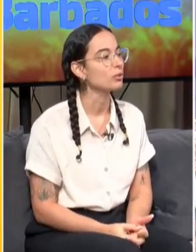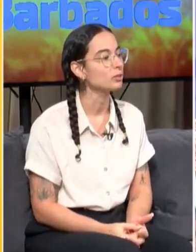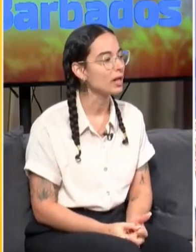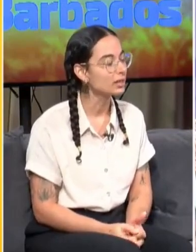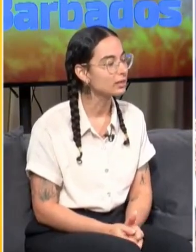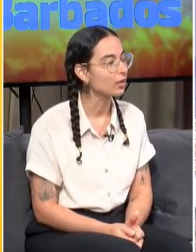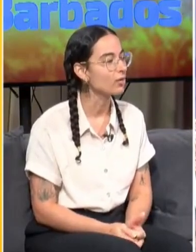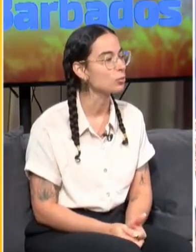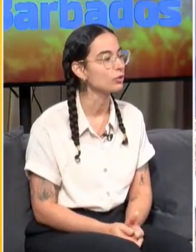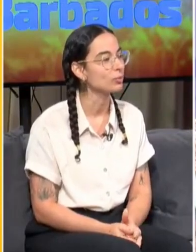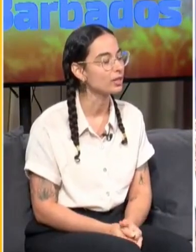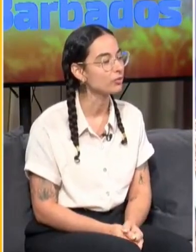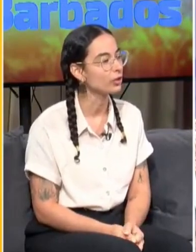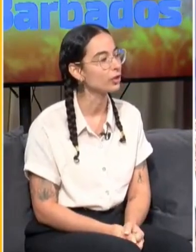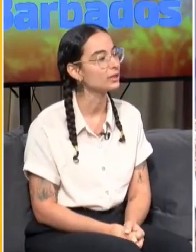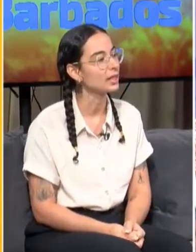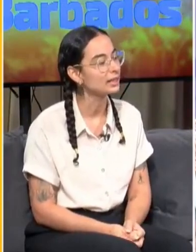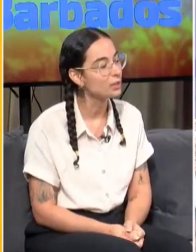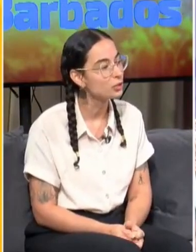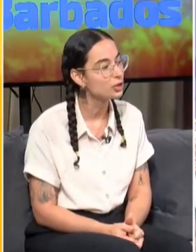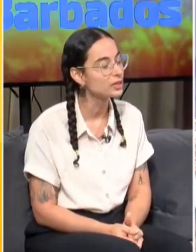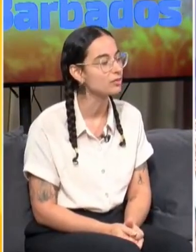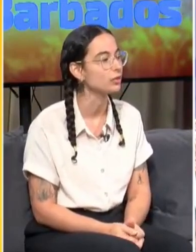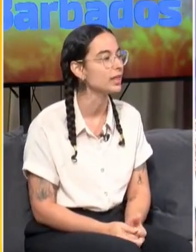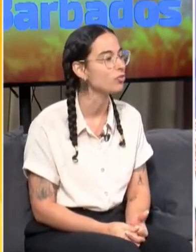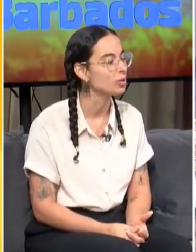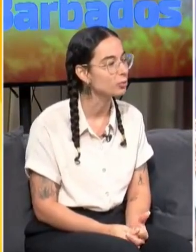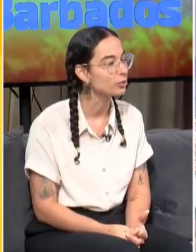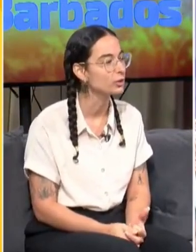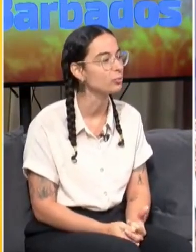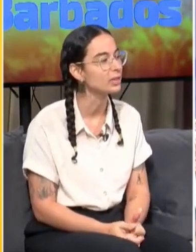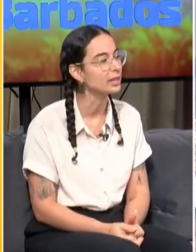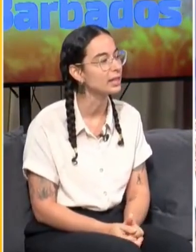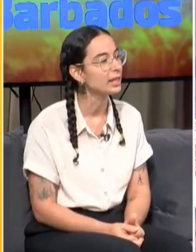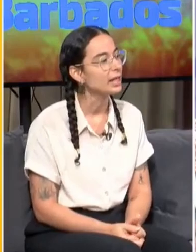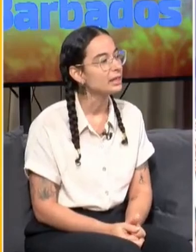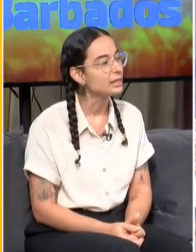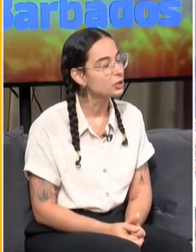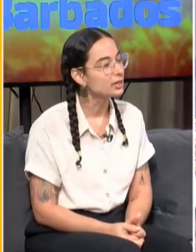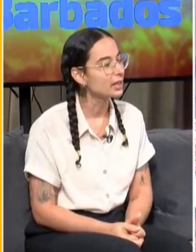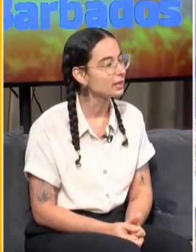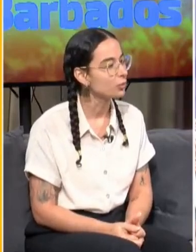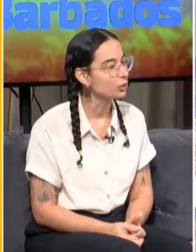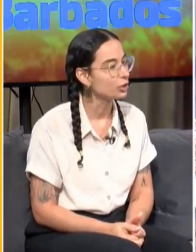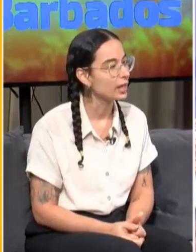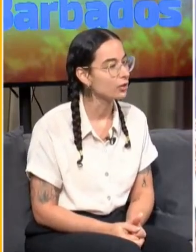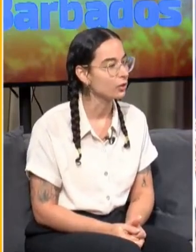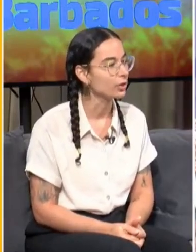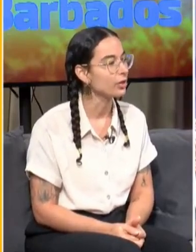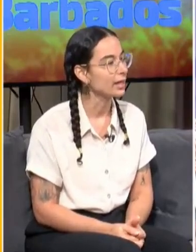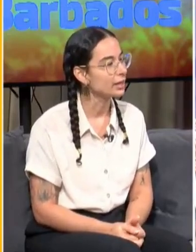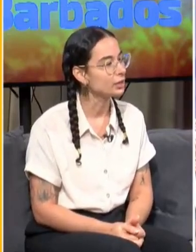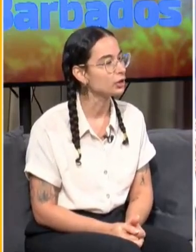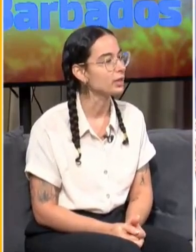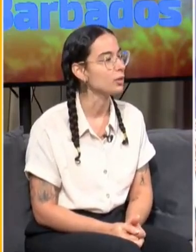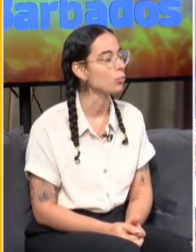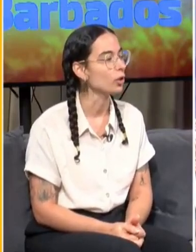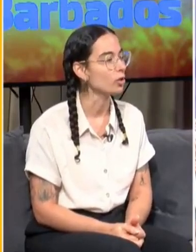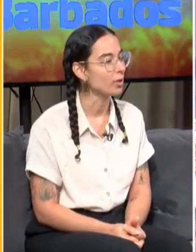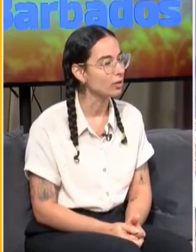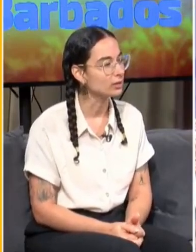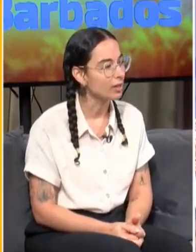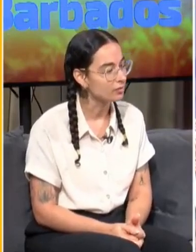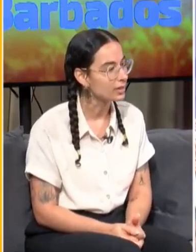bit more respect. They'll have more respect for sign languages and for deaf people. So really teaching sign language at an earlier age and